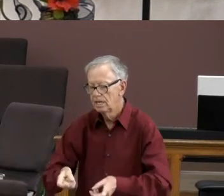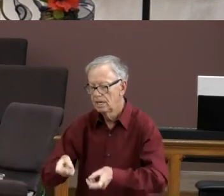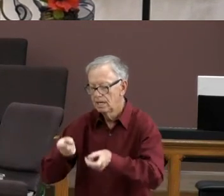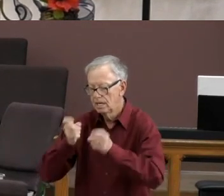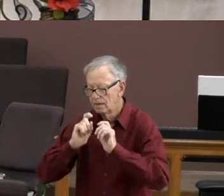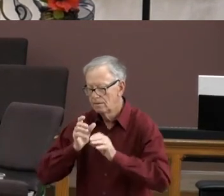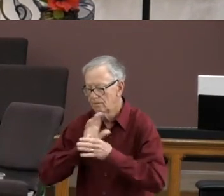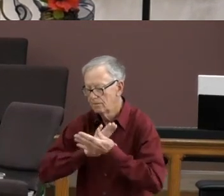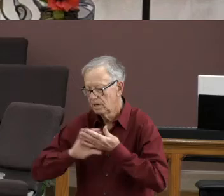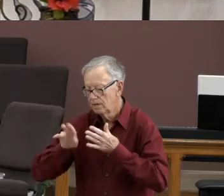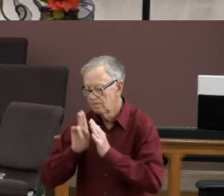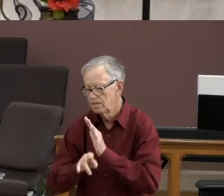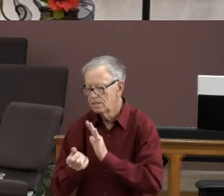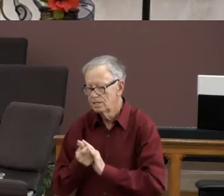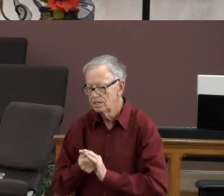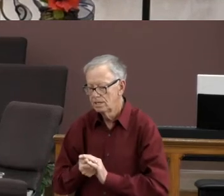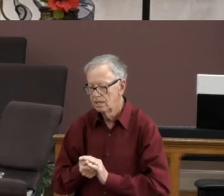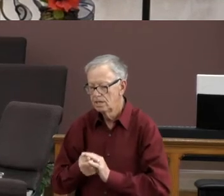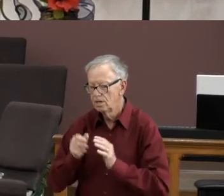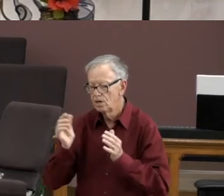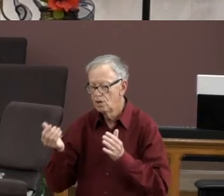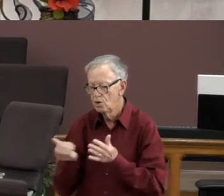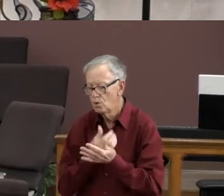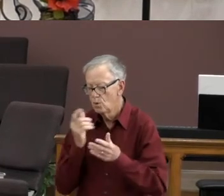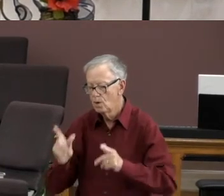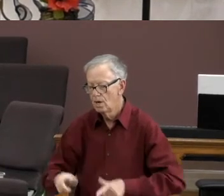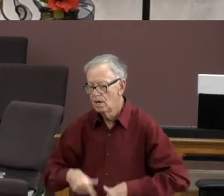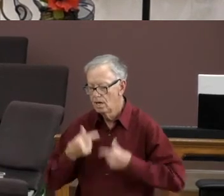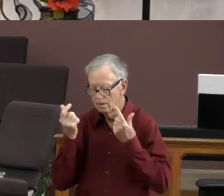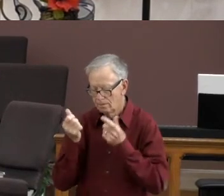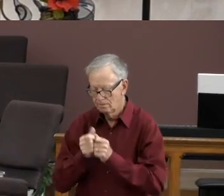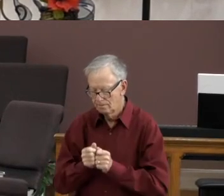of forgiveness and of new life.